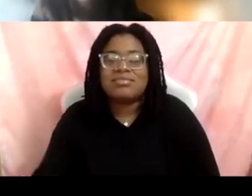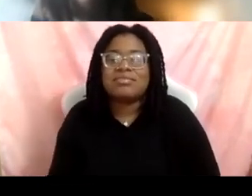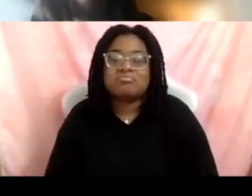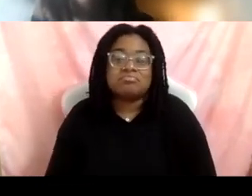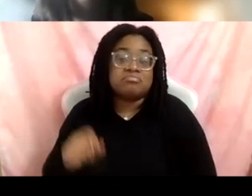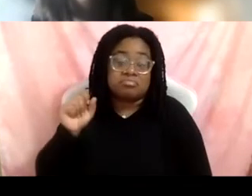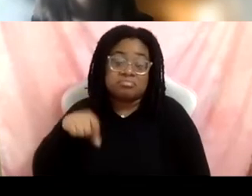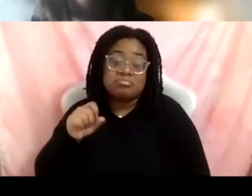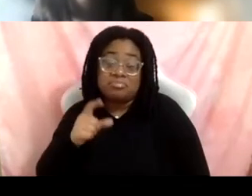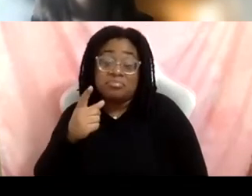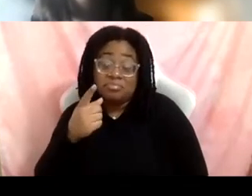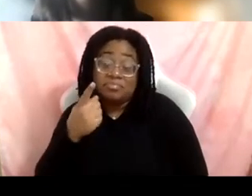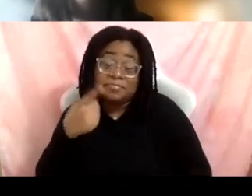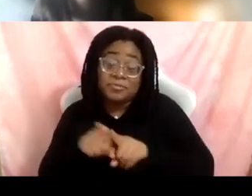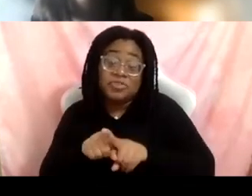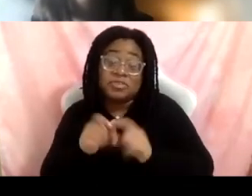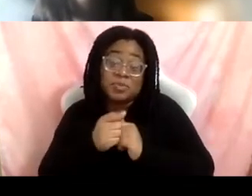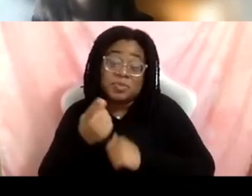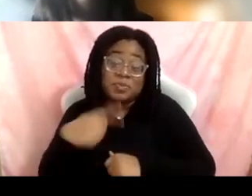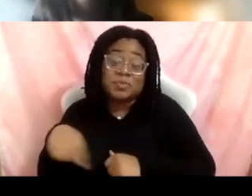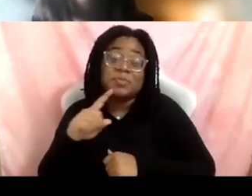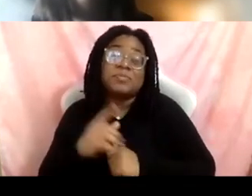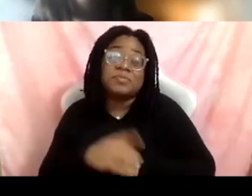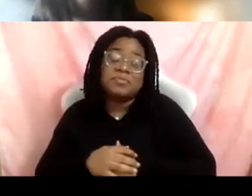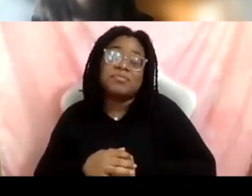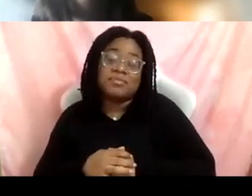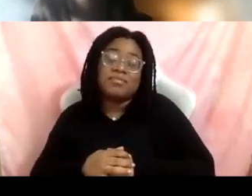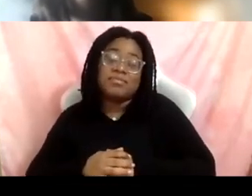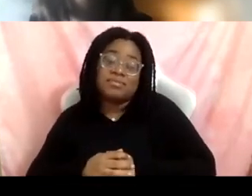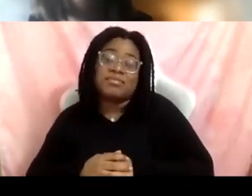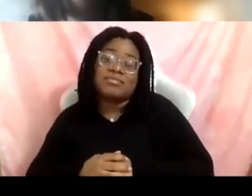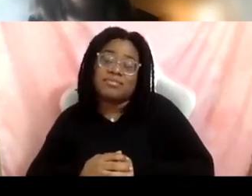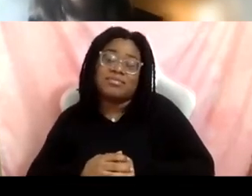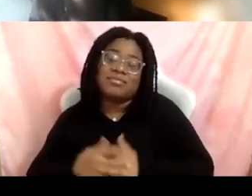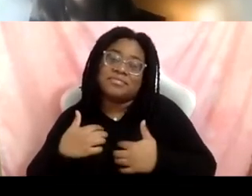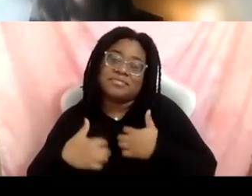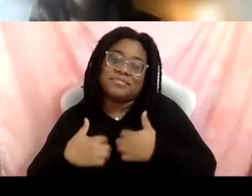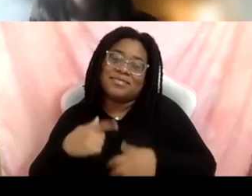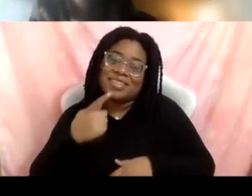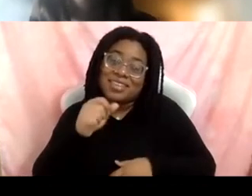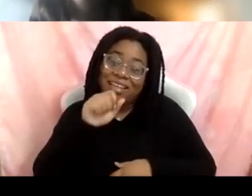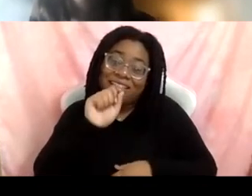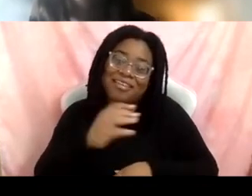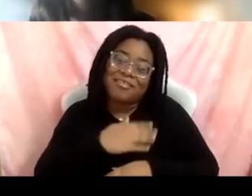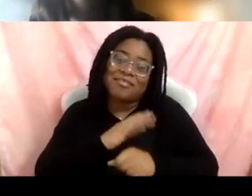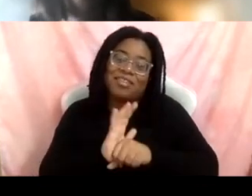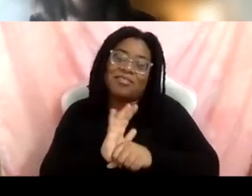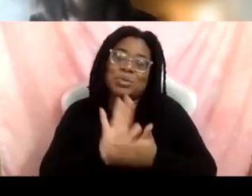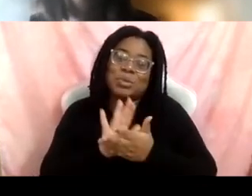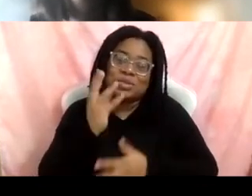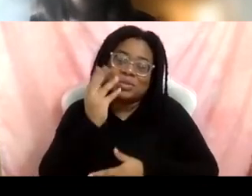Yeah, I relate to all of that as well. That's a good, I'm like very torn because I loved my film school experience, but